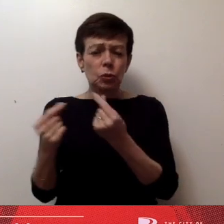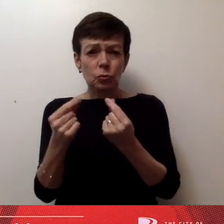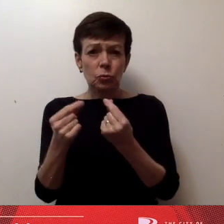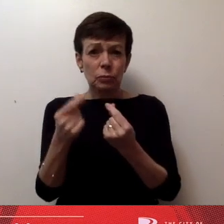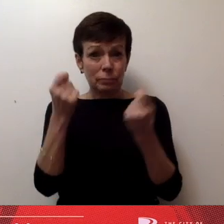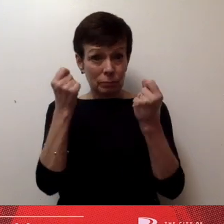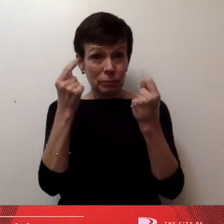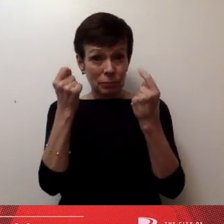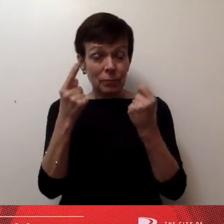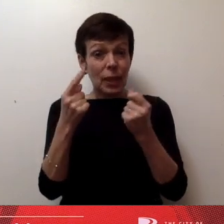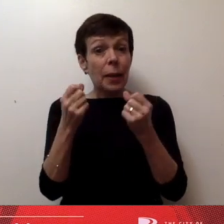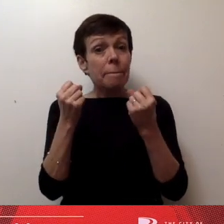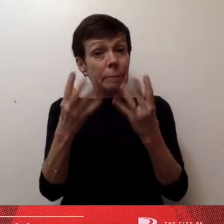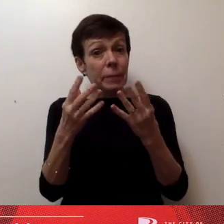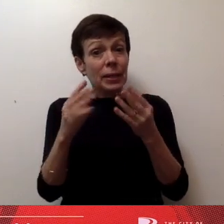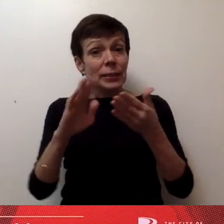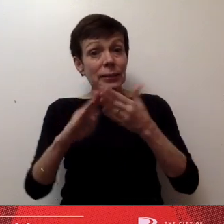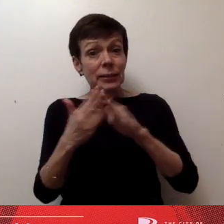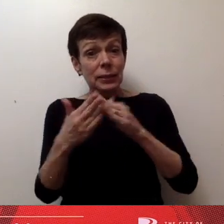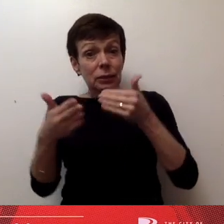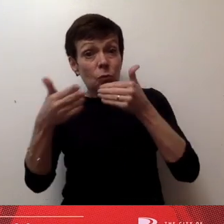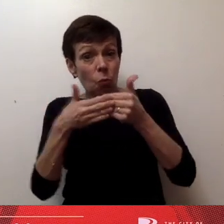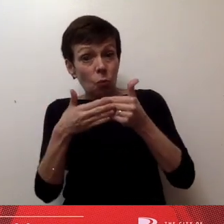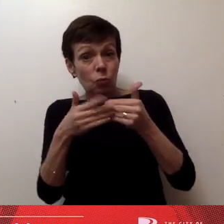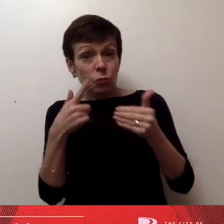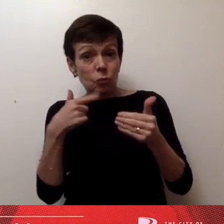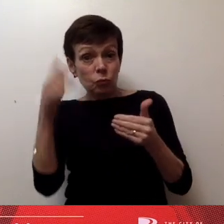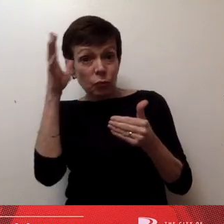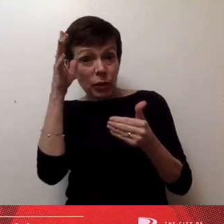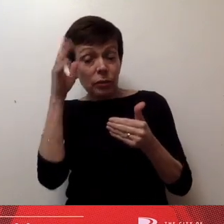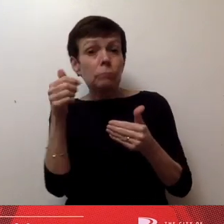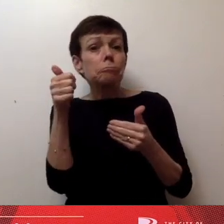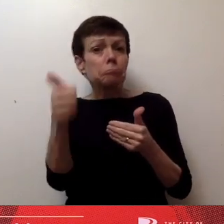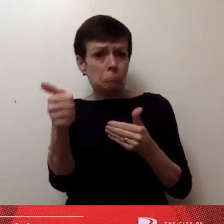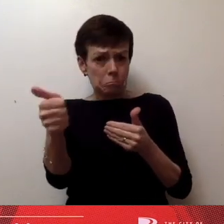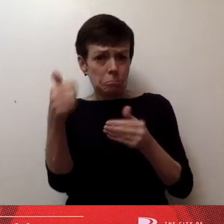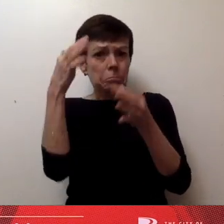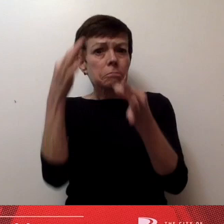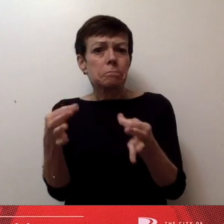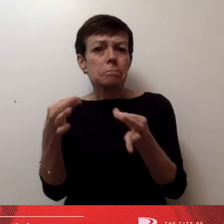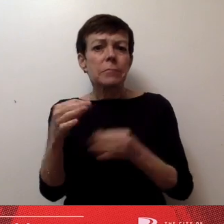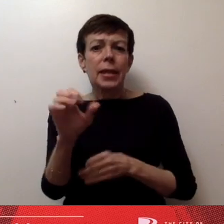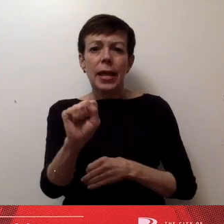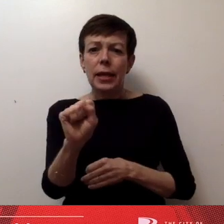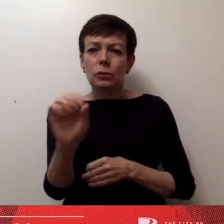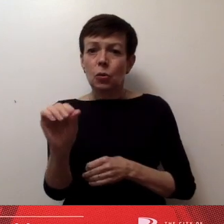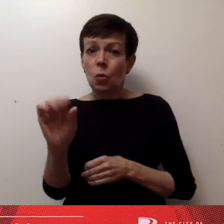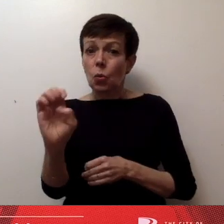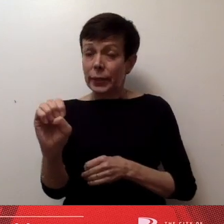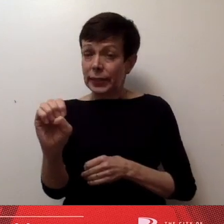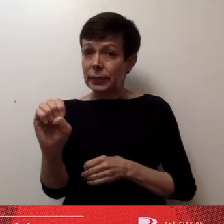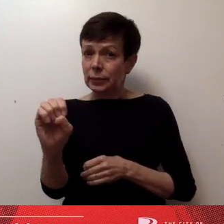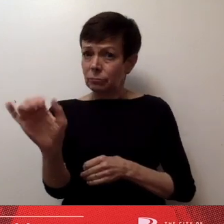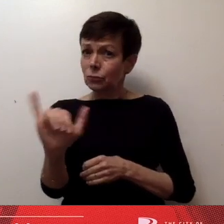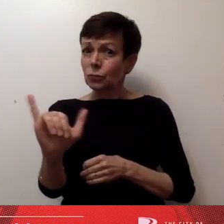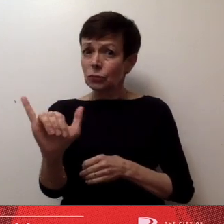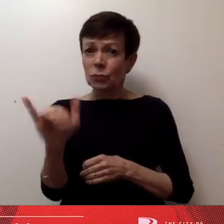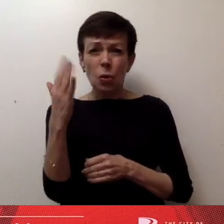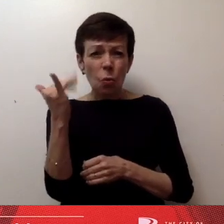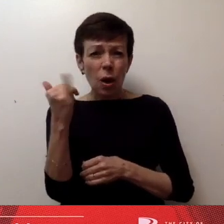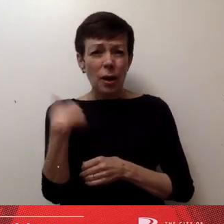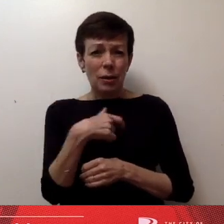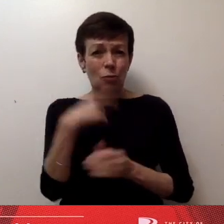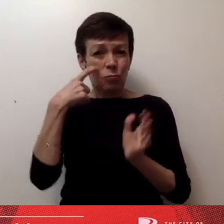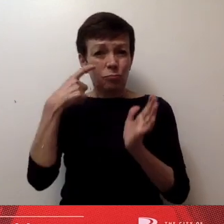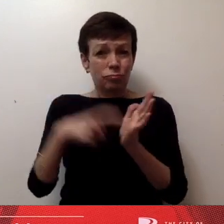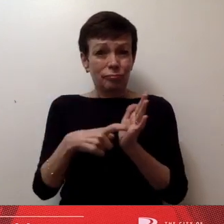regional municipalities throughout our region have declared their own states of local emergency because we recognize that the central zone